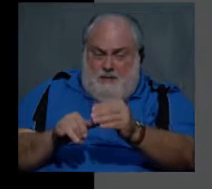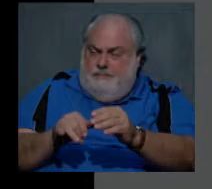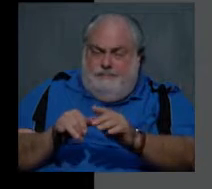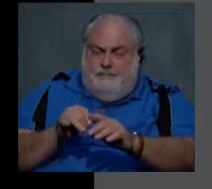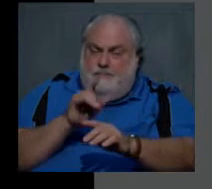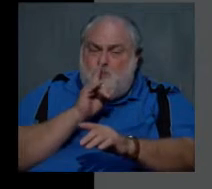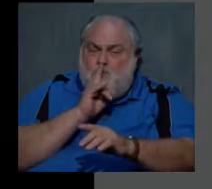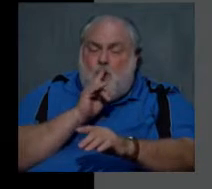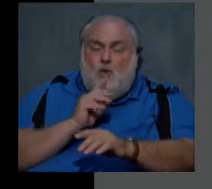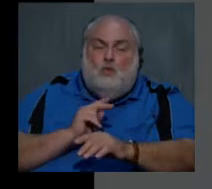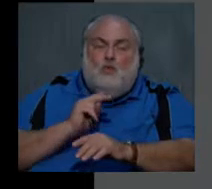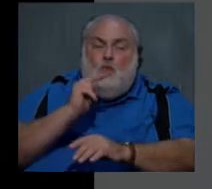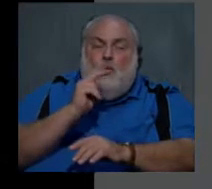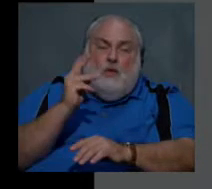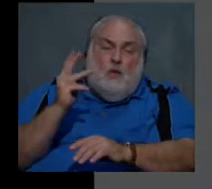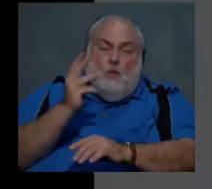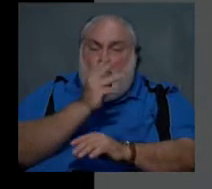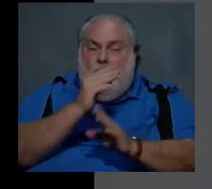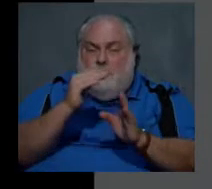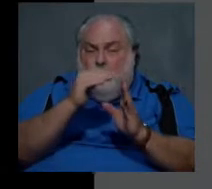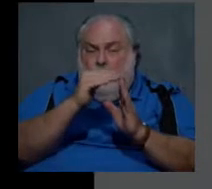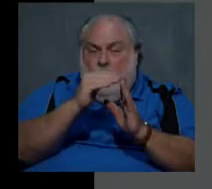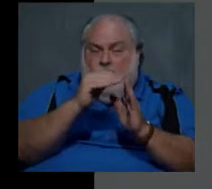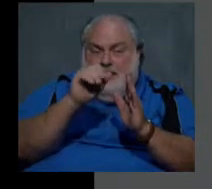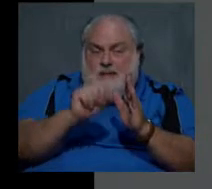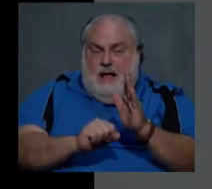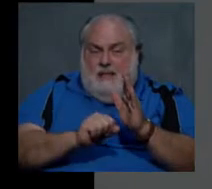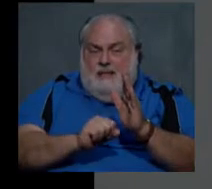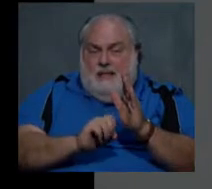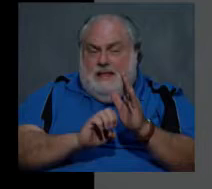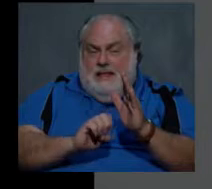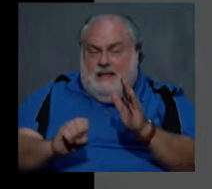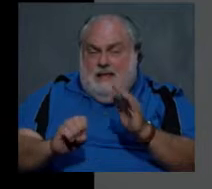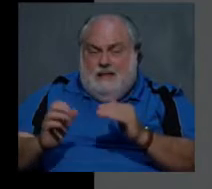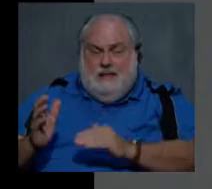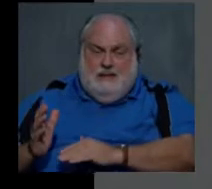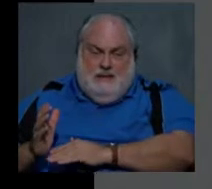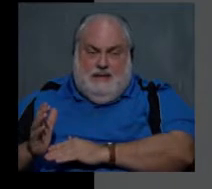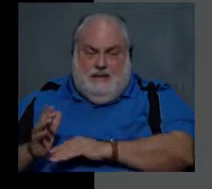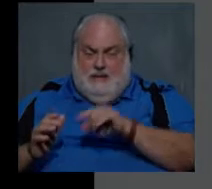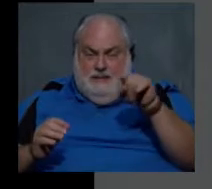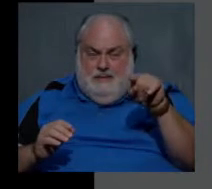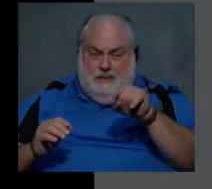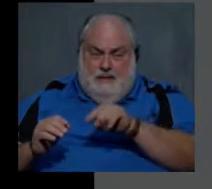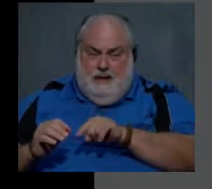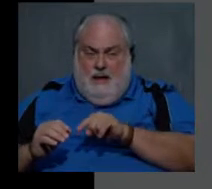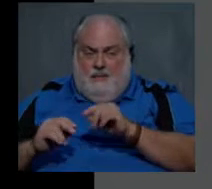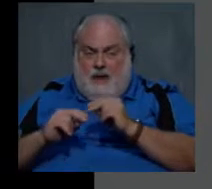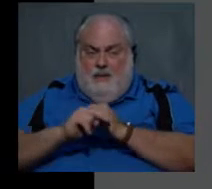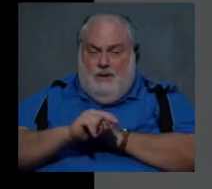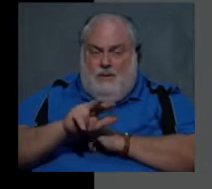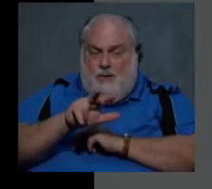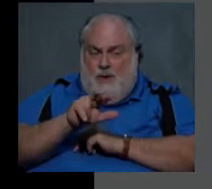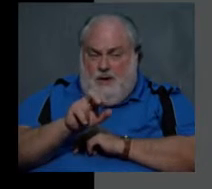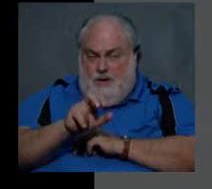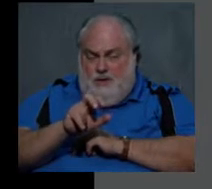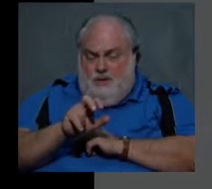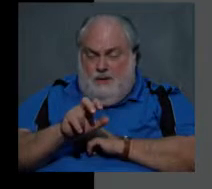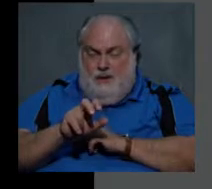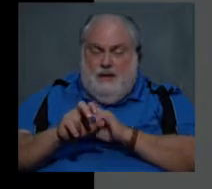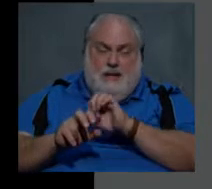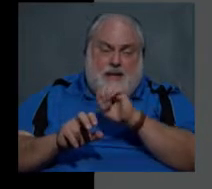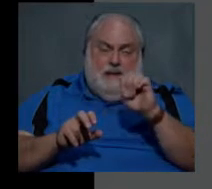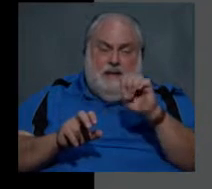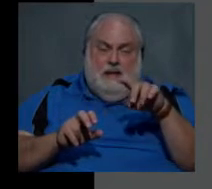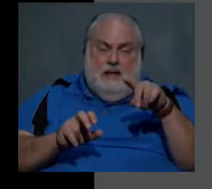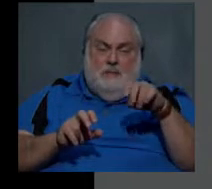northwest corner of the lot, the southeast corner of the intersection of Highway 300 and East Pinnacle.